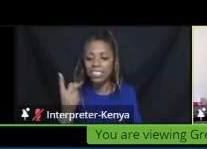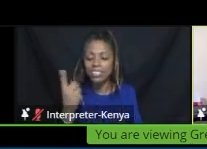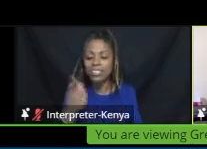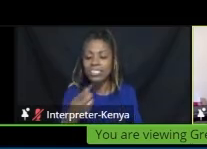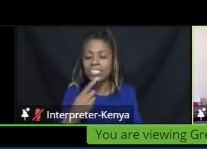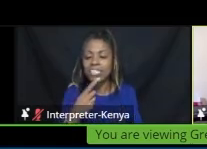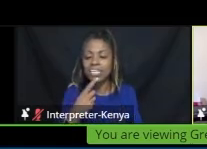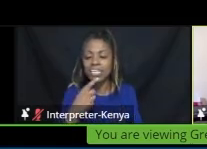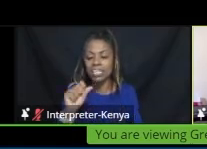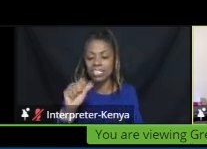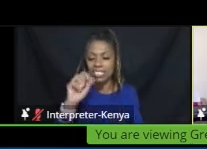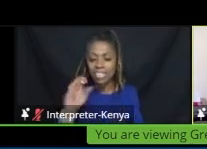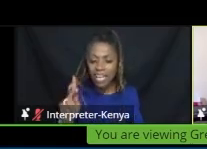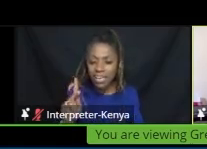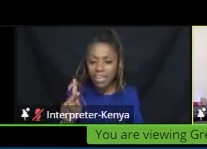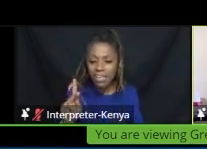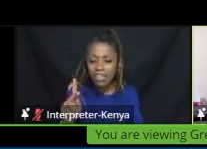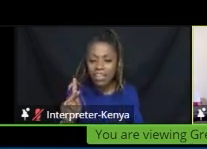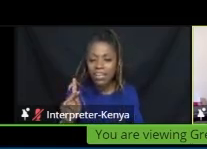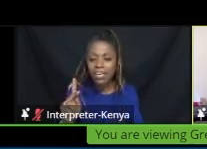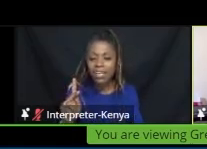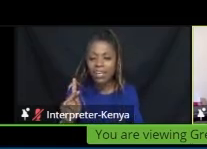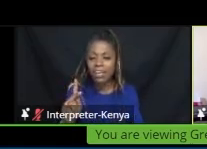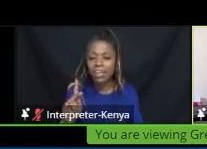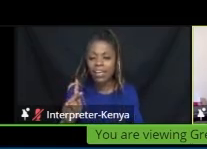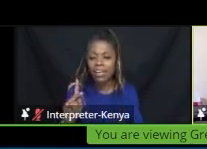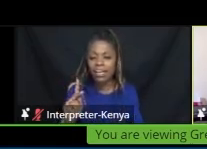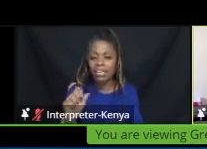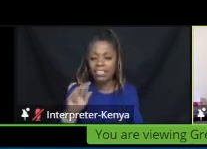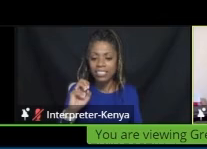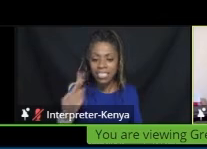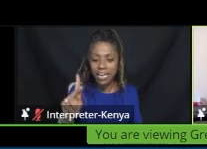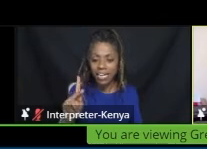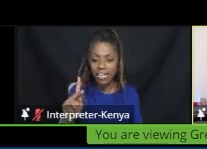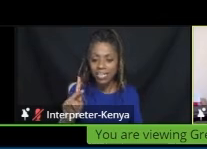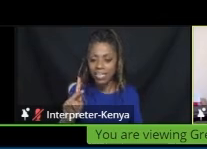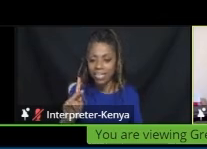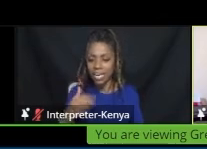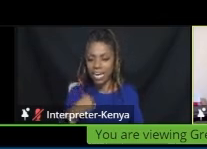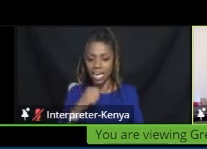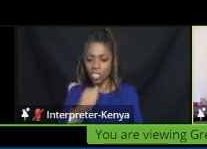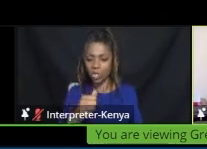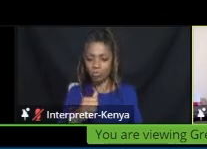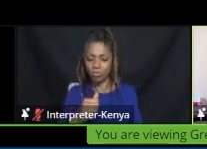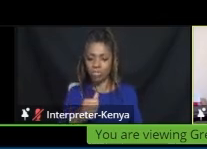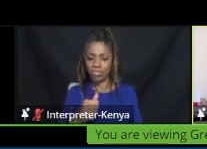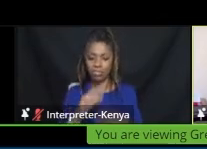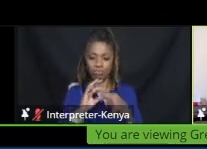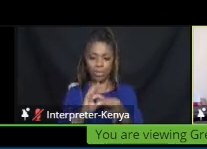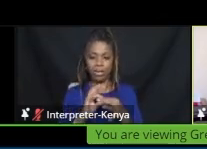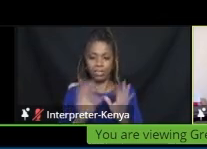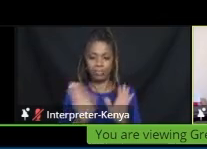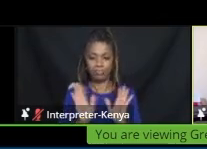be so disappointed in me, but Slack and I do not bond. So I get it. I'm proud of you, Judith.